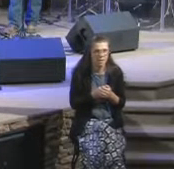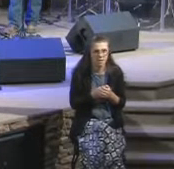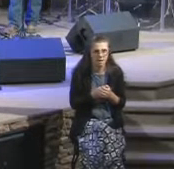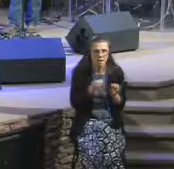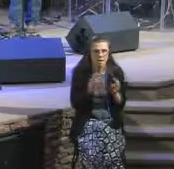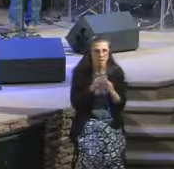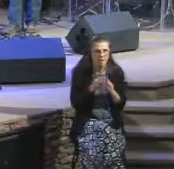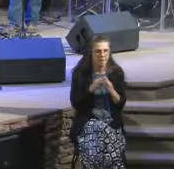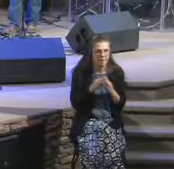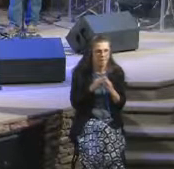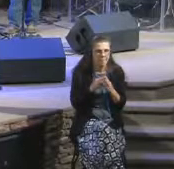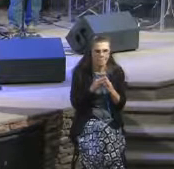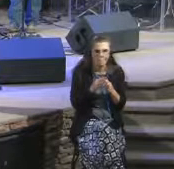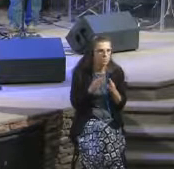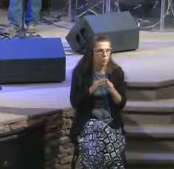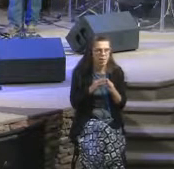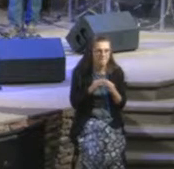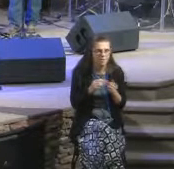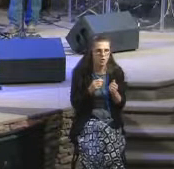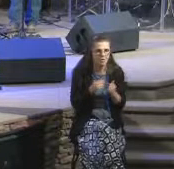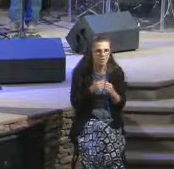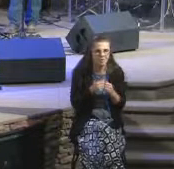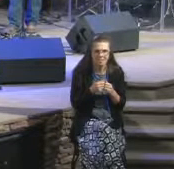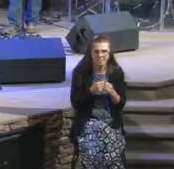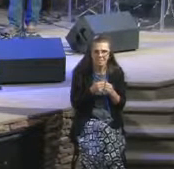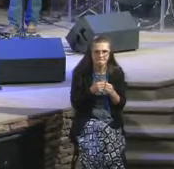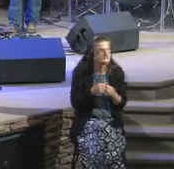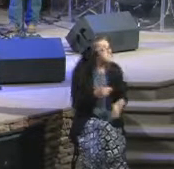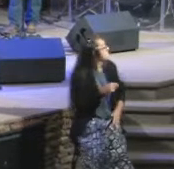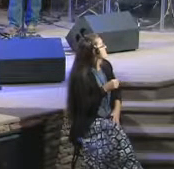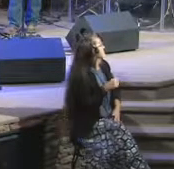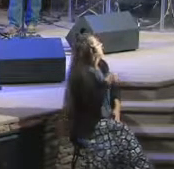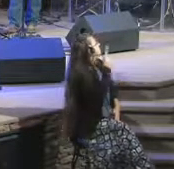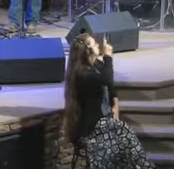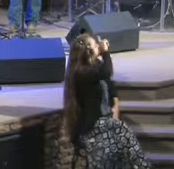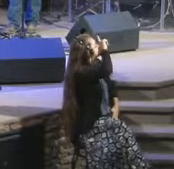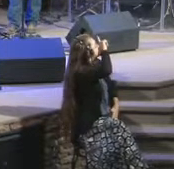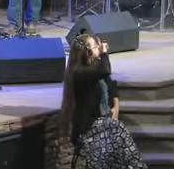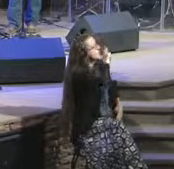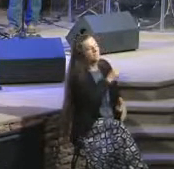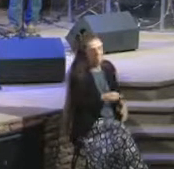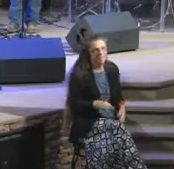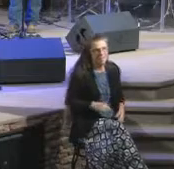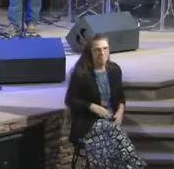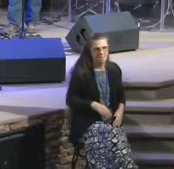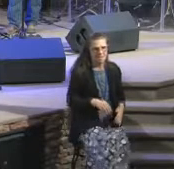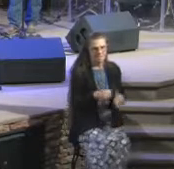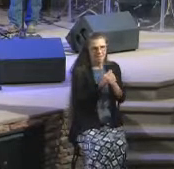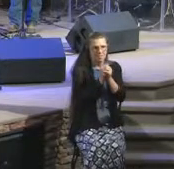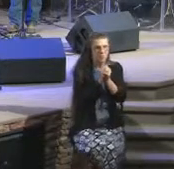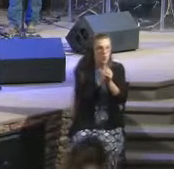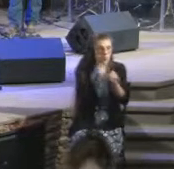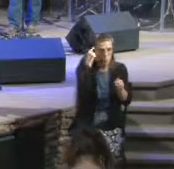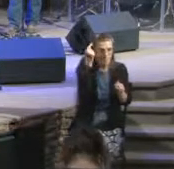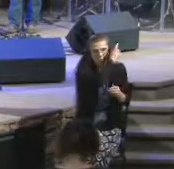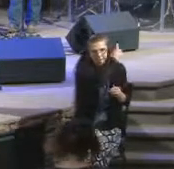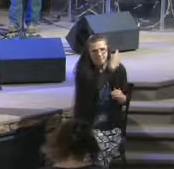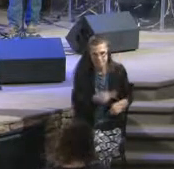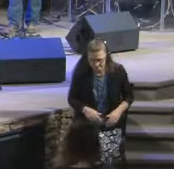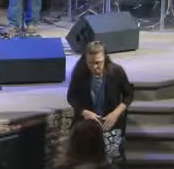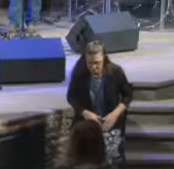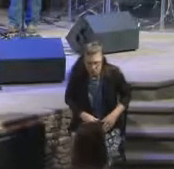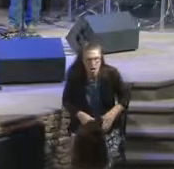missionaries Mike and Dee Loughton, I think I'm saying that right, in Northern Asia. Will you stand to your feet this morning?